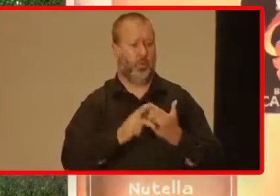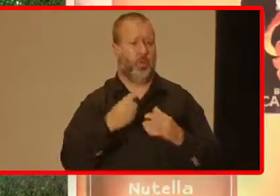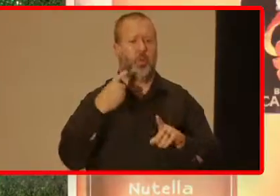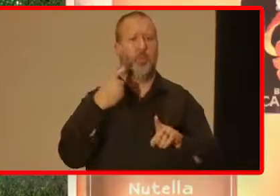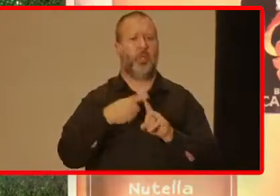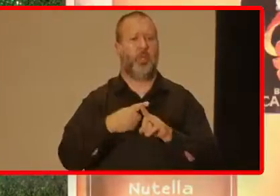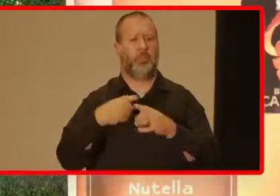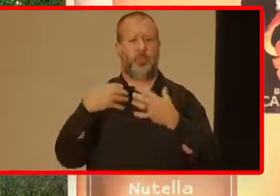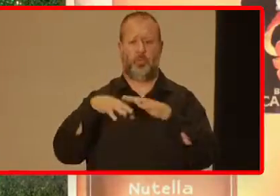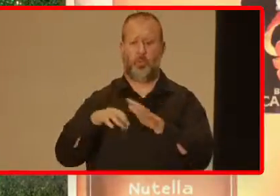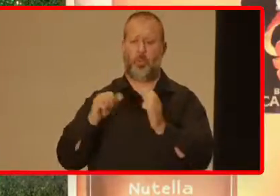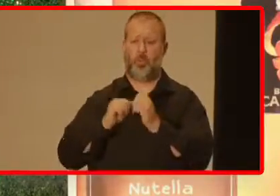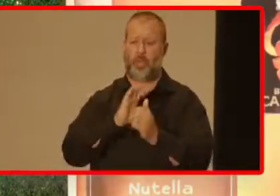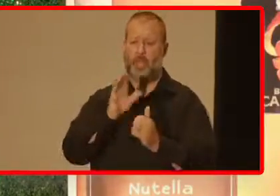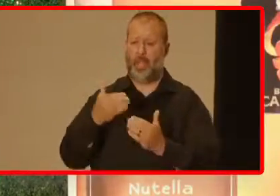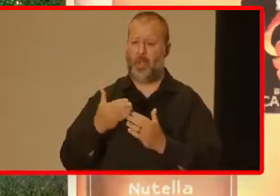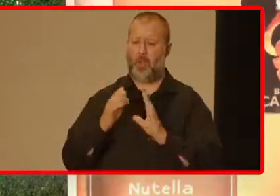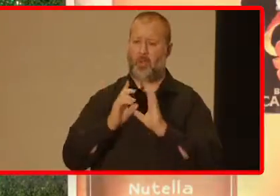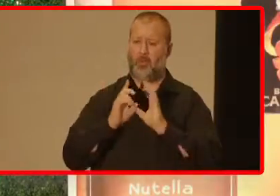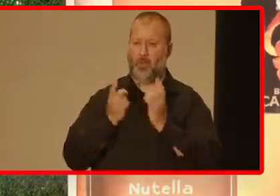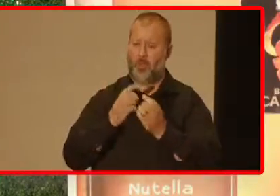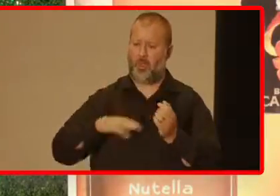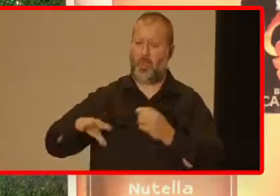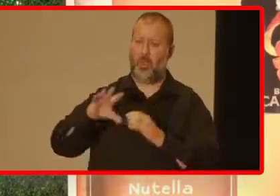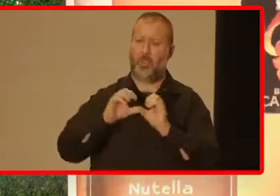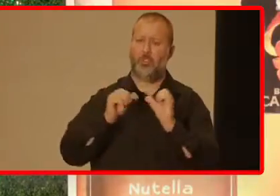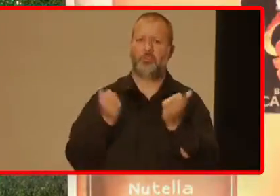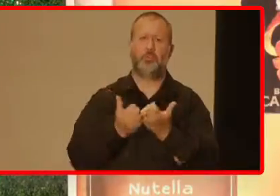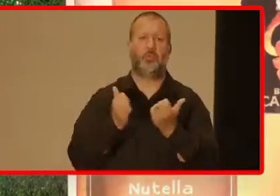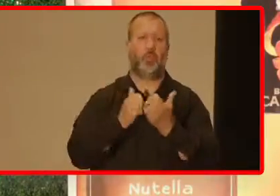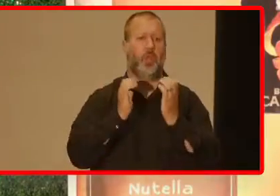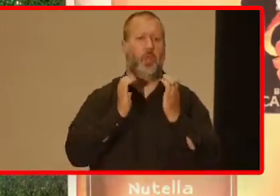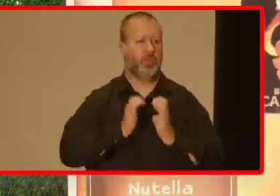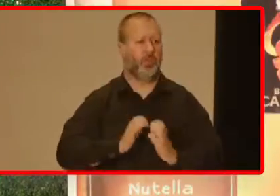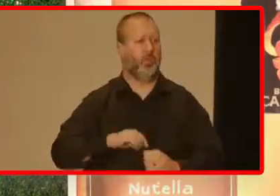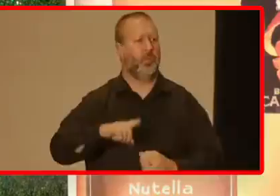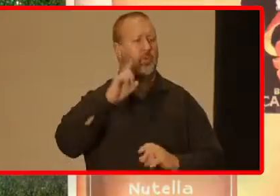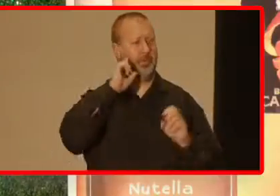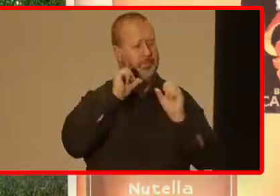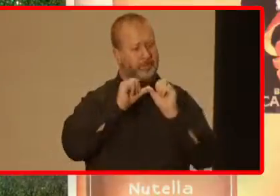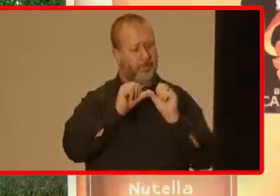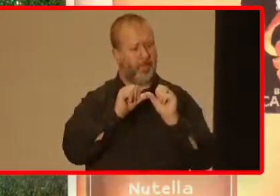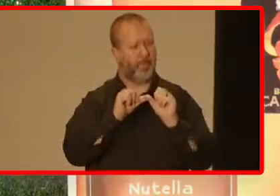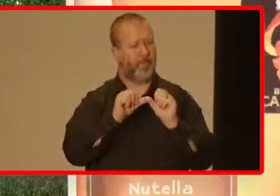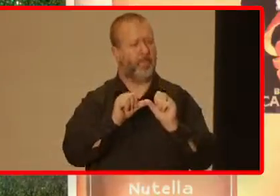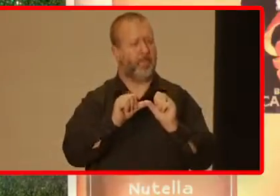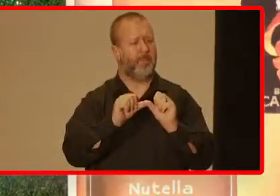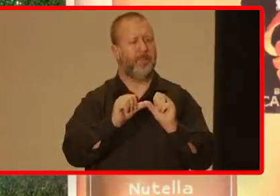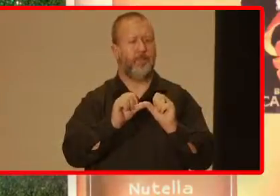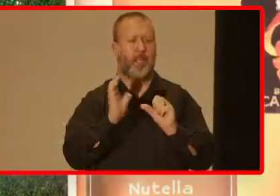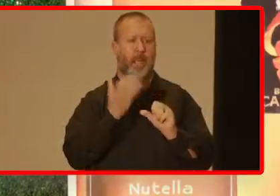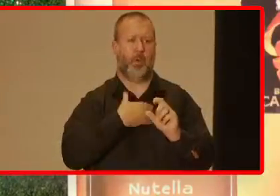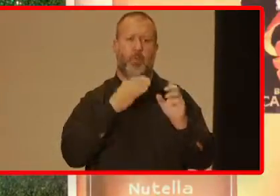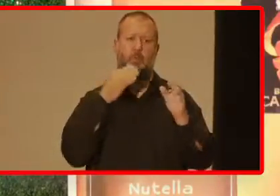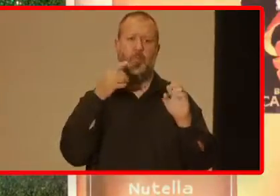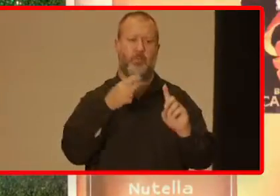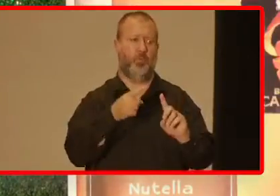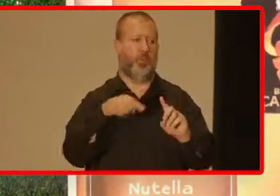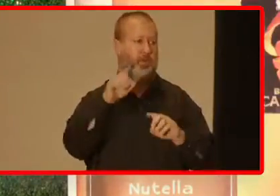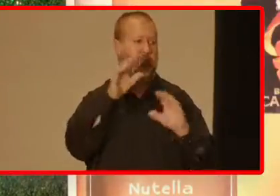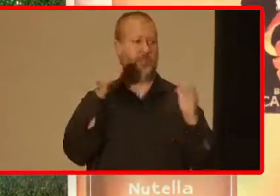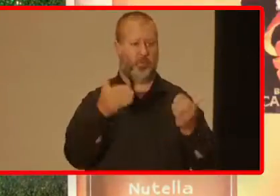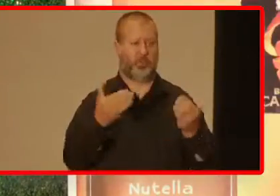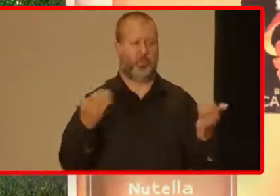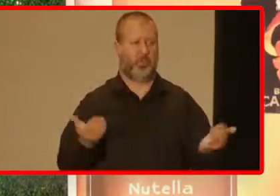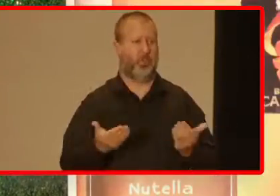also integration across our partner agencies with the customers, you will continue to be our main focus. And